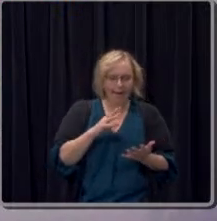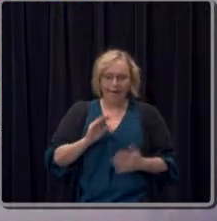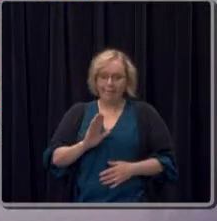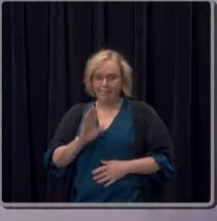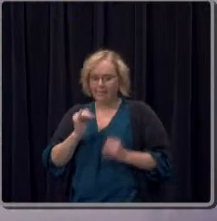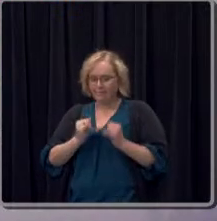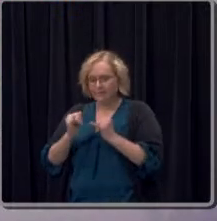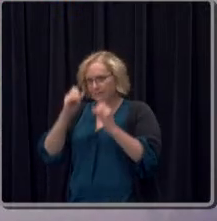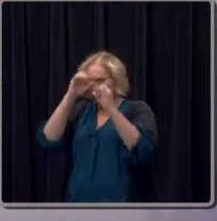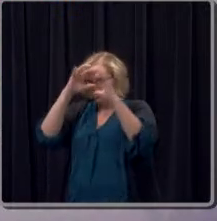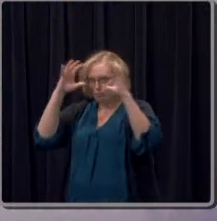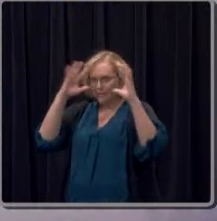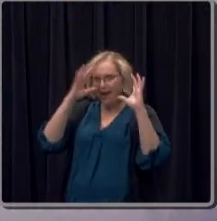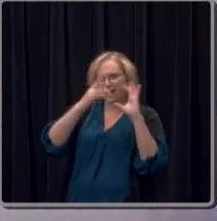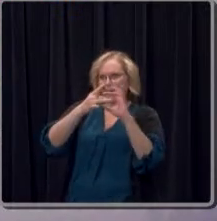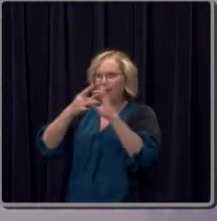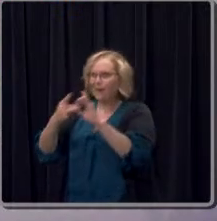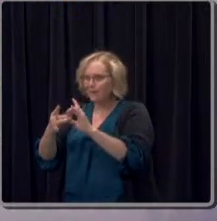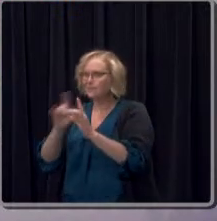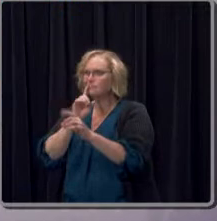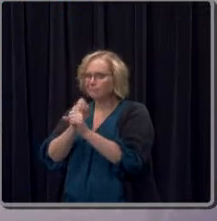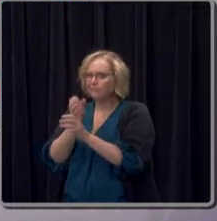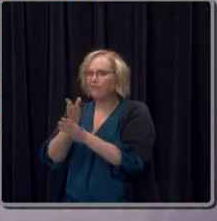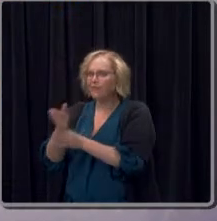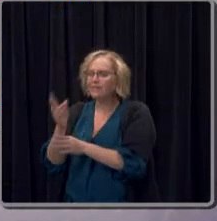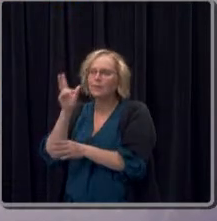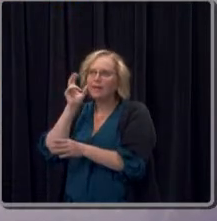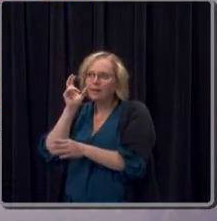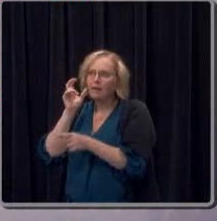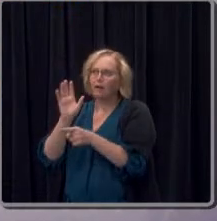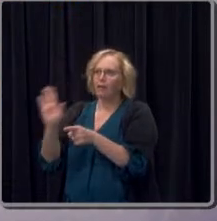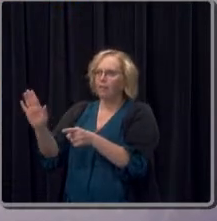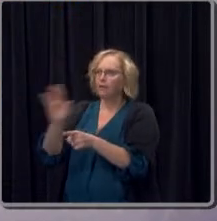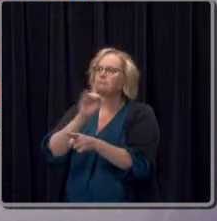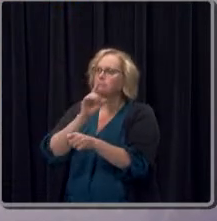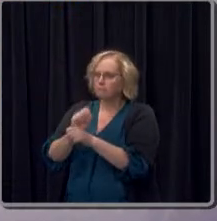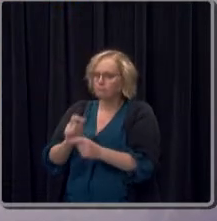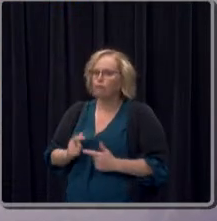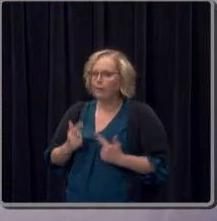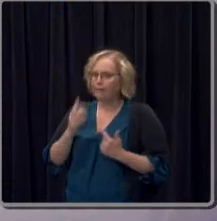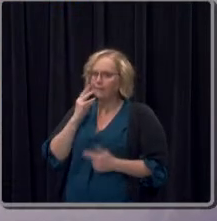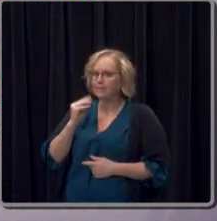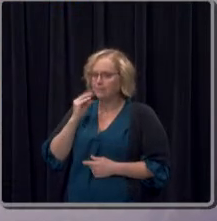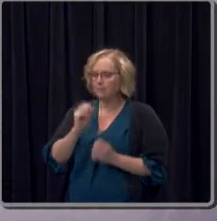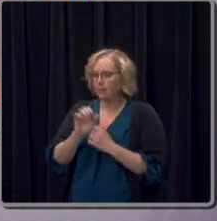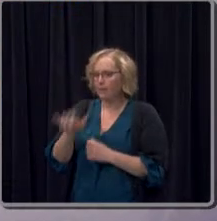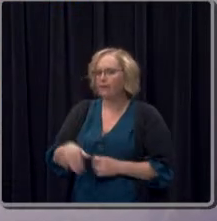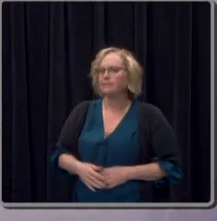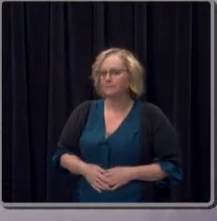fields of what they want to do, and so that they can hear firsthand the experiences with that.